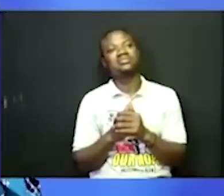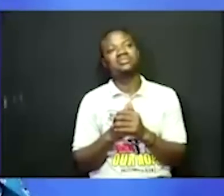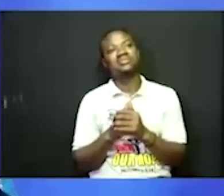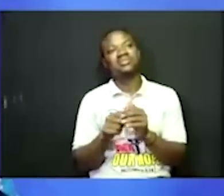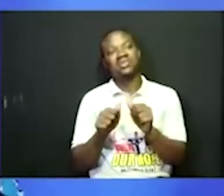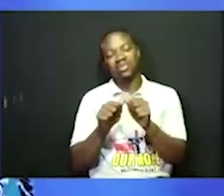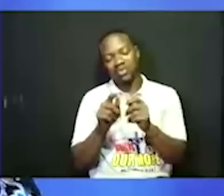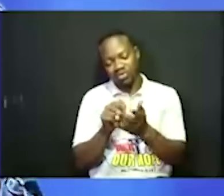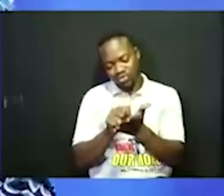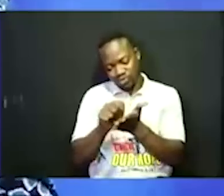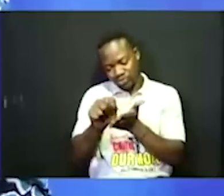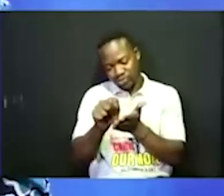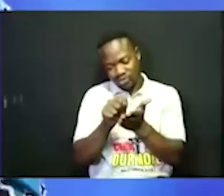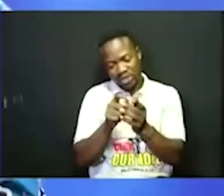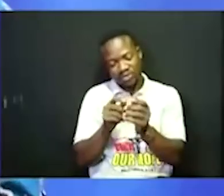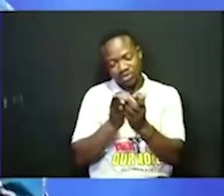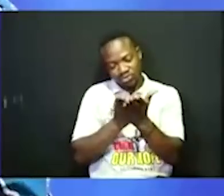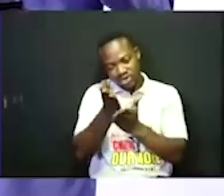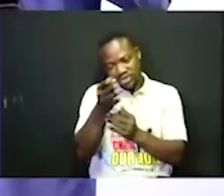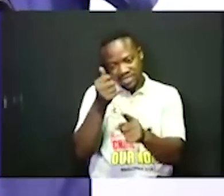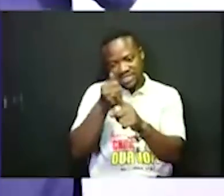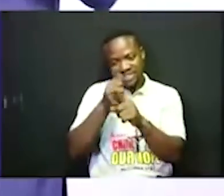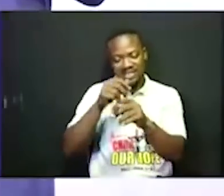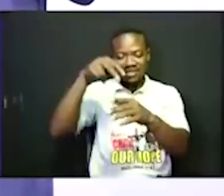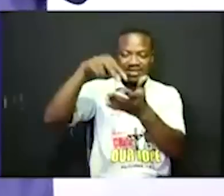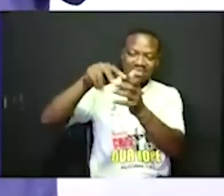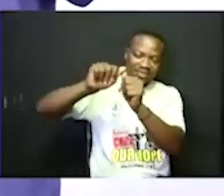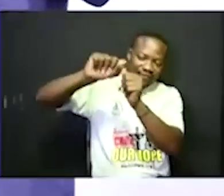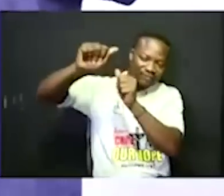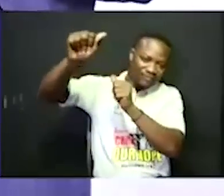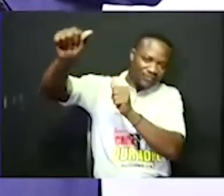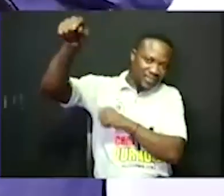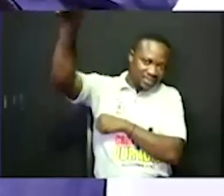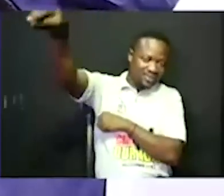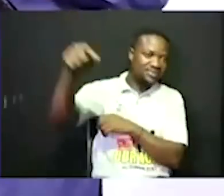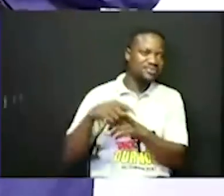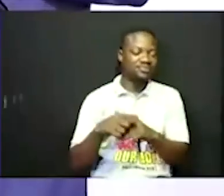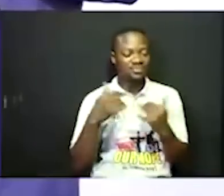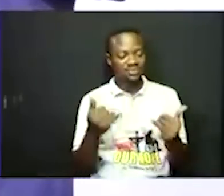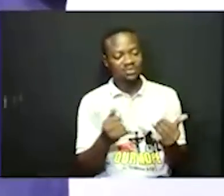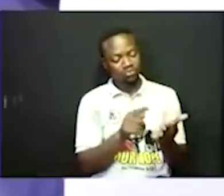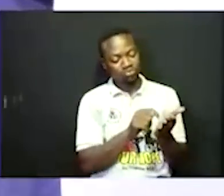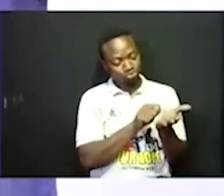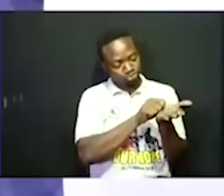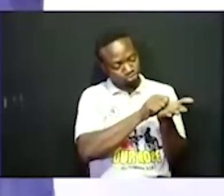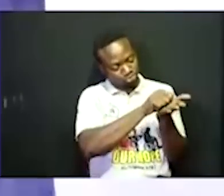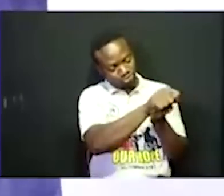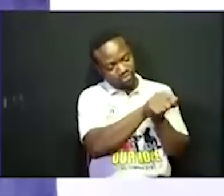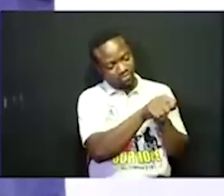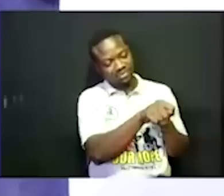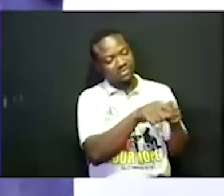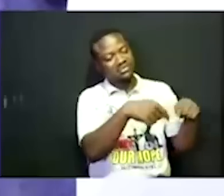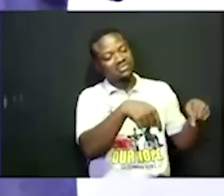a distance. Truth has stumbled in the streets. Honesty